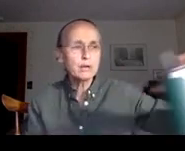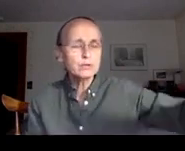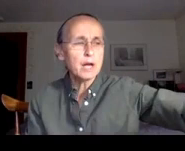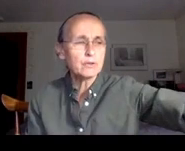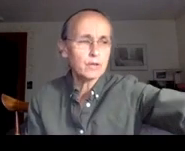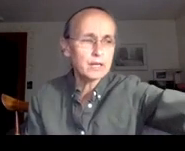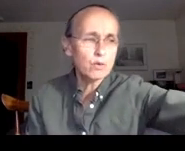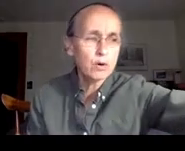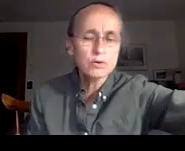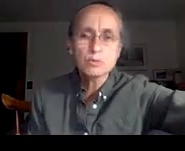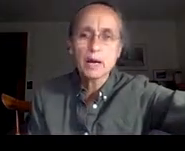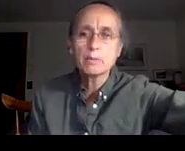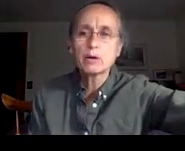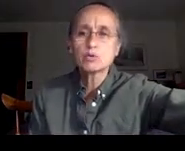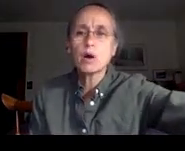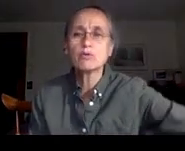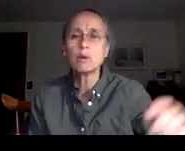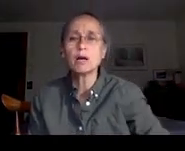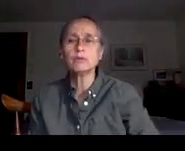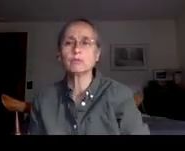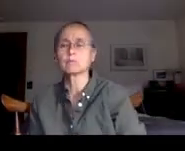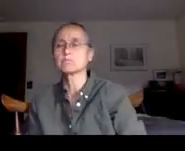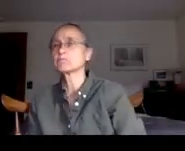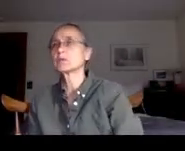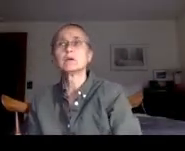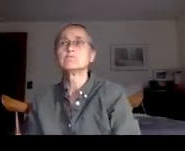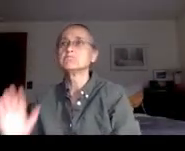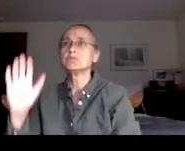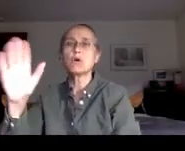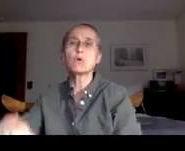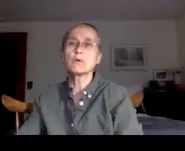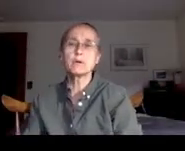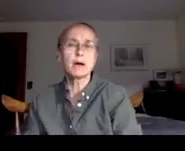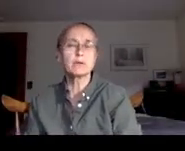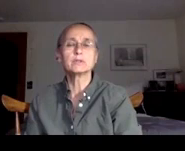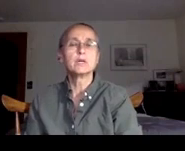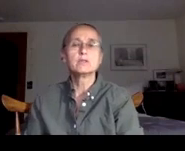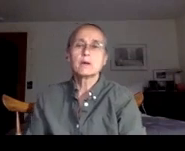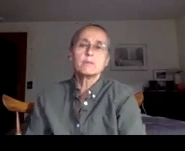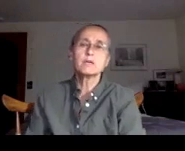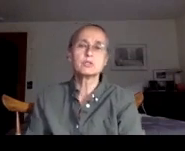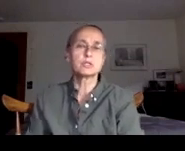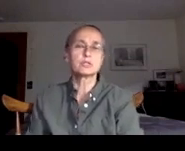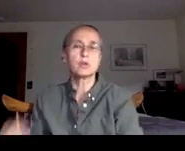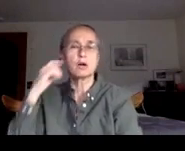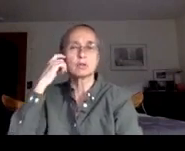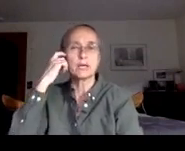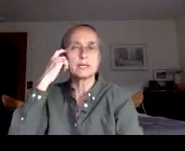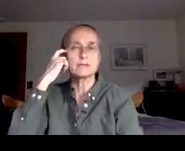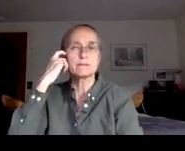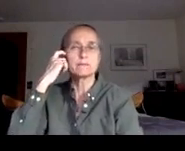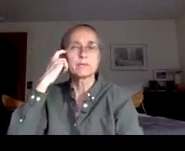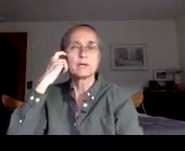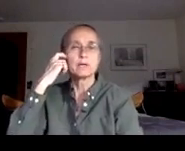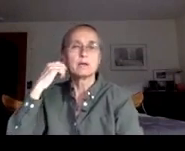Your child's not saying words by about 12 months, don't worry about it. Some kids just talk